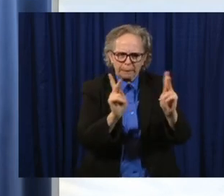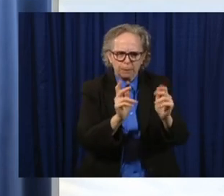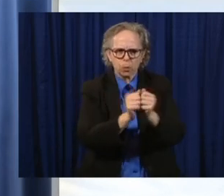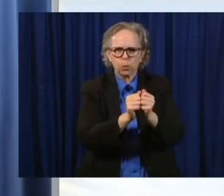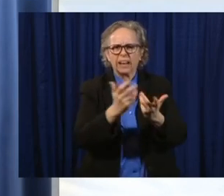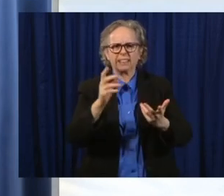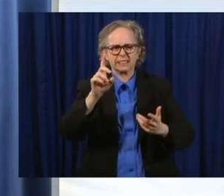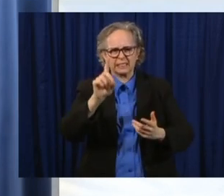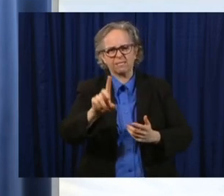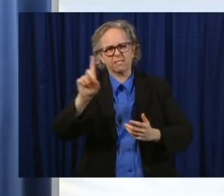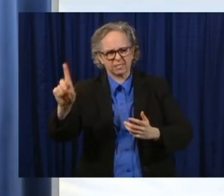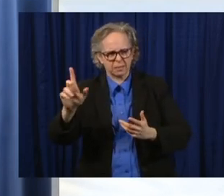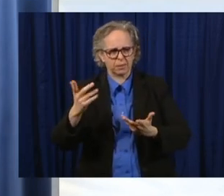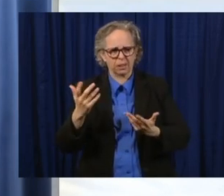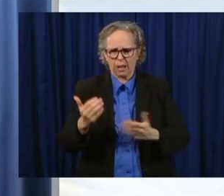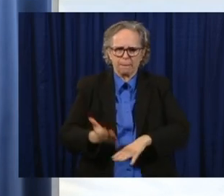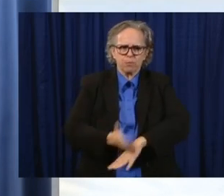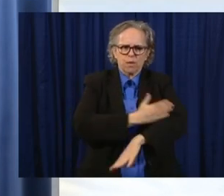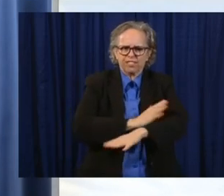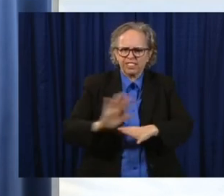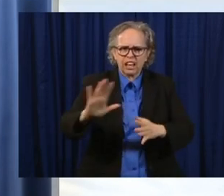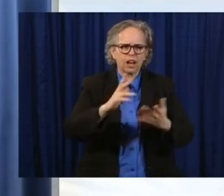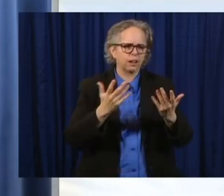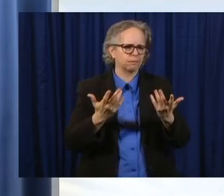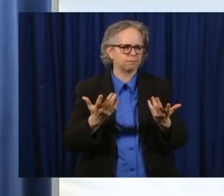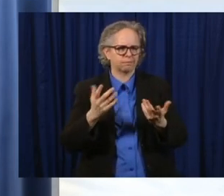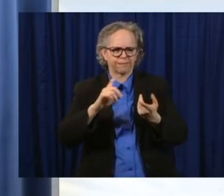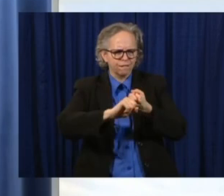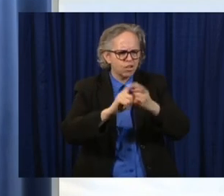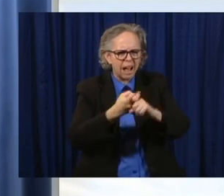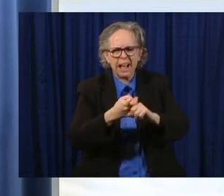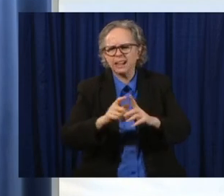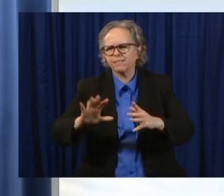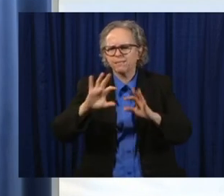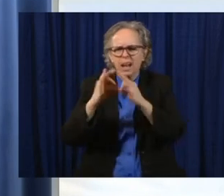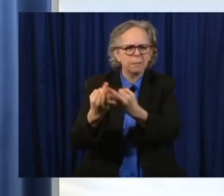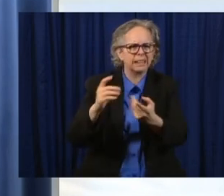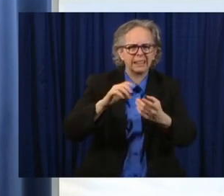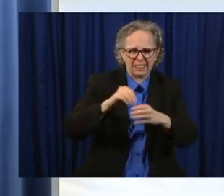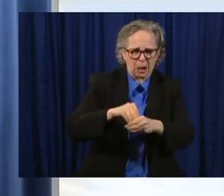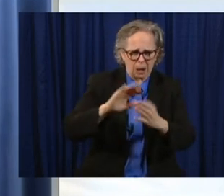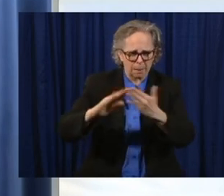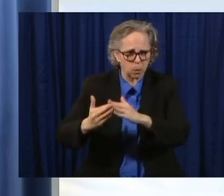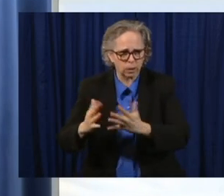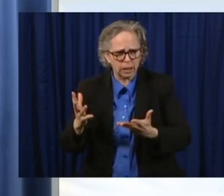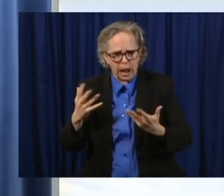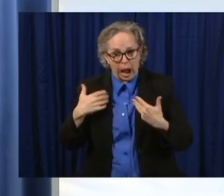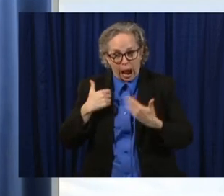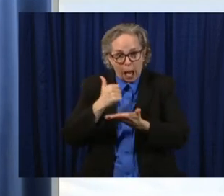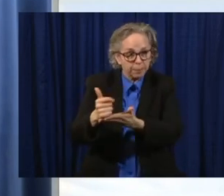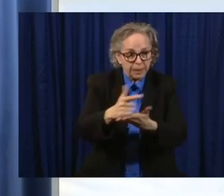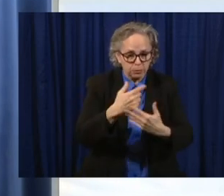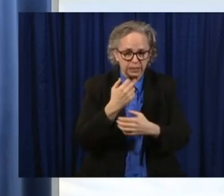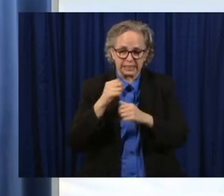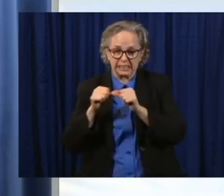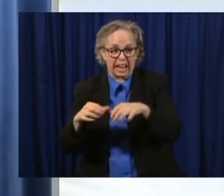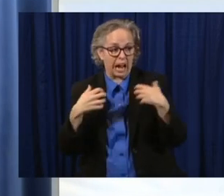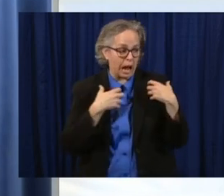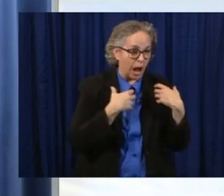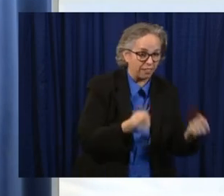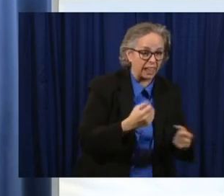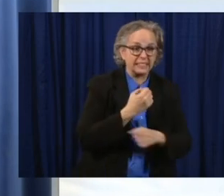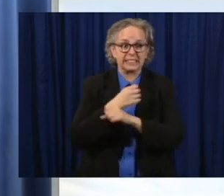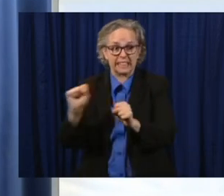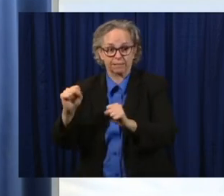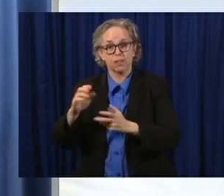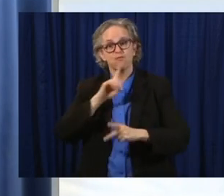friends in the developmental disability community. They help ensure that they stay healthy and safe and are on the front lines, and they are on the front lines each